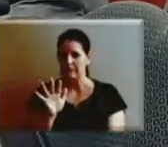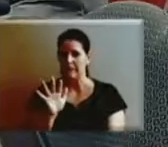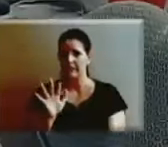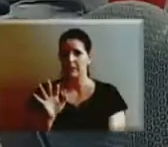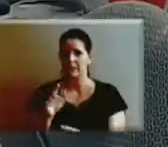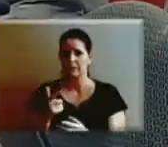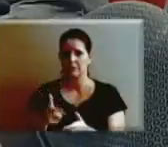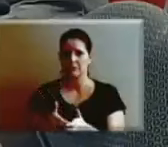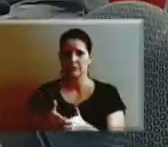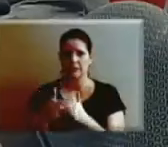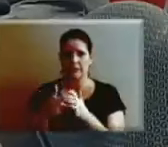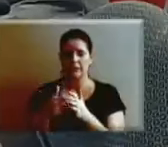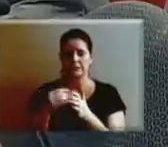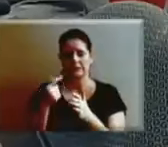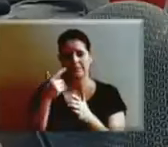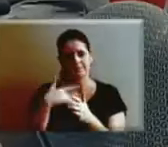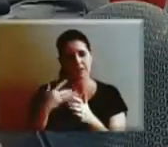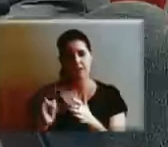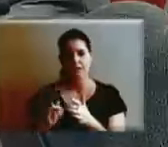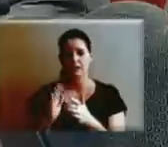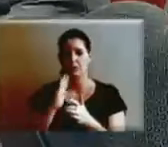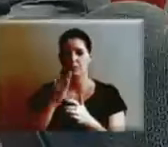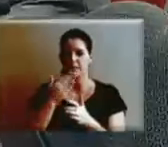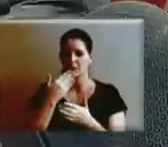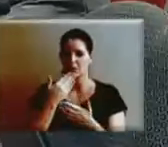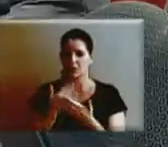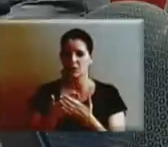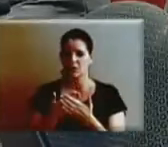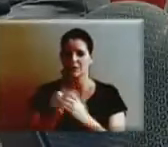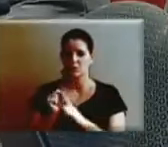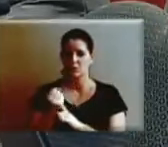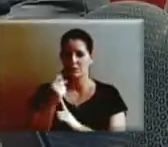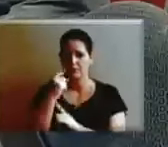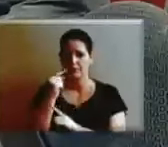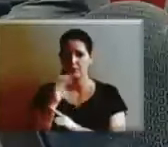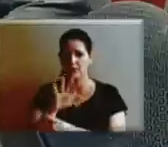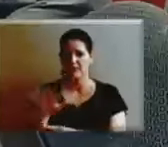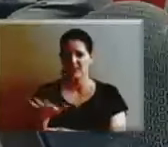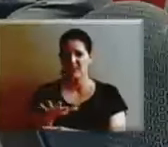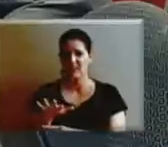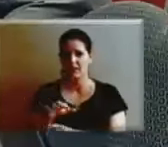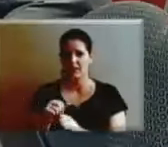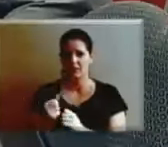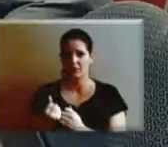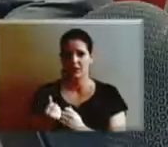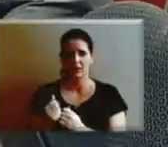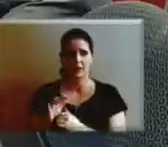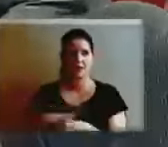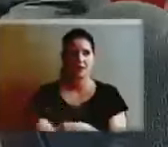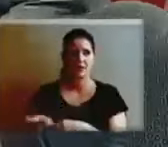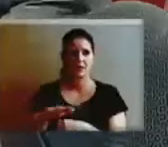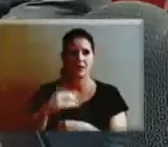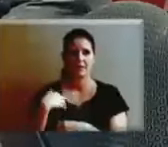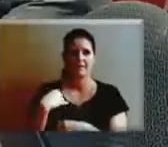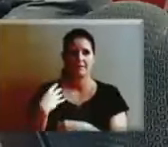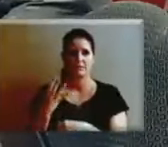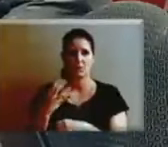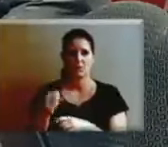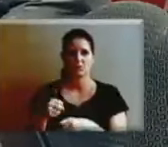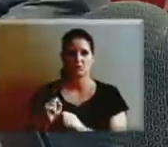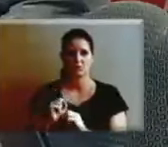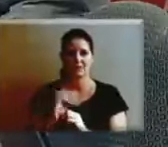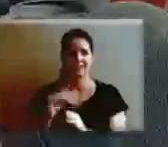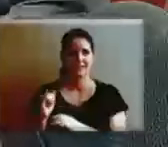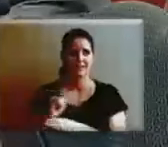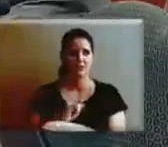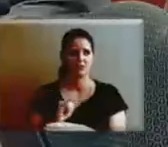felt that this was the best situation for that particular area, because it is basically an industrial area with just four streets in it.